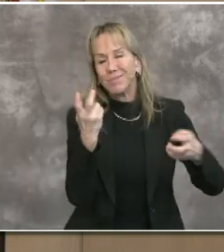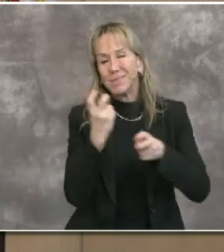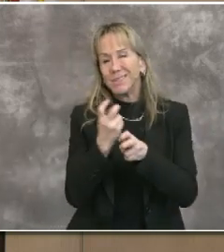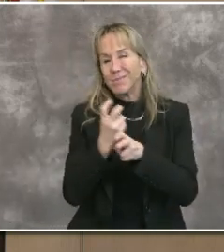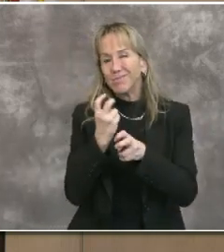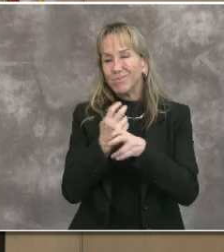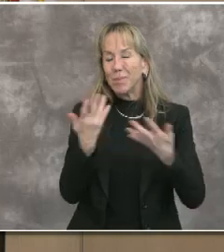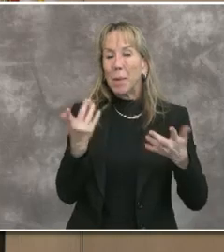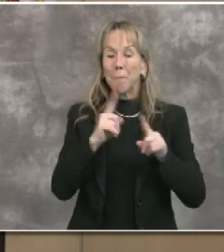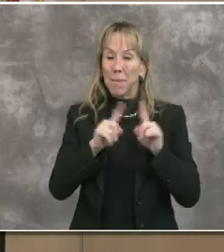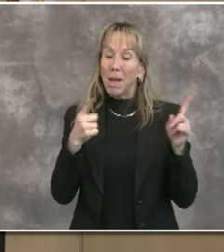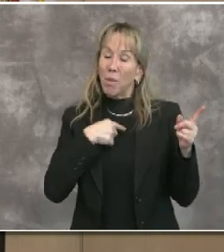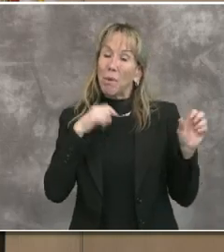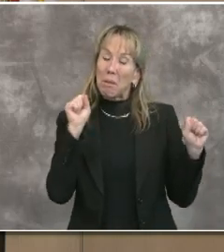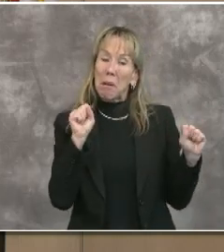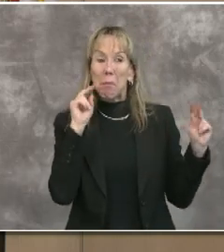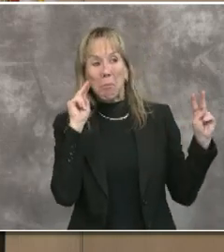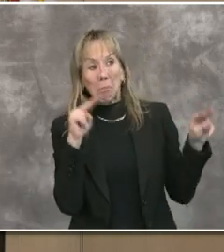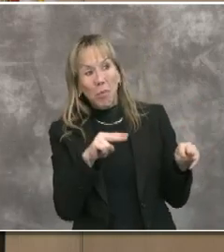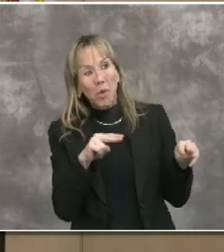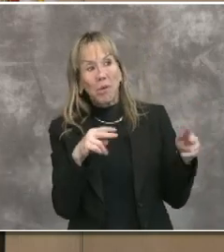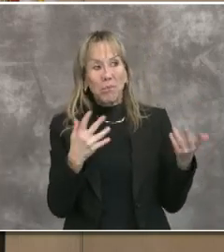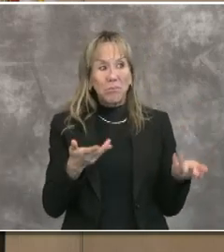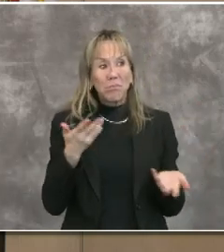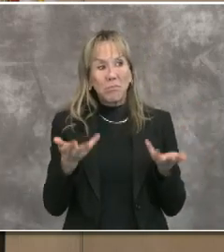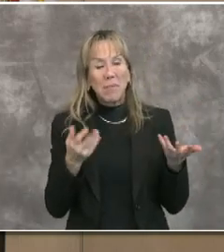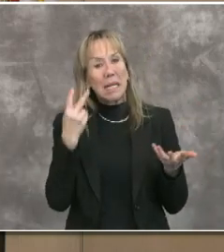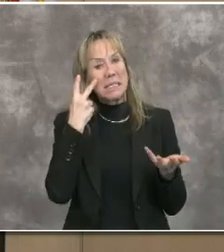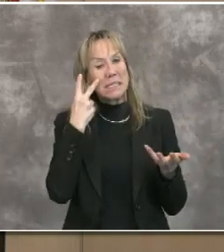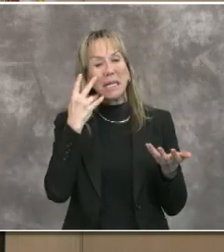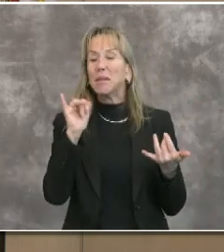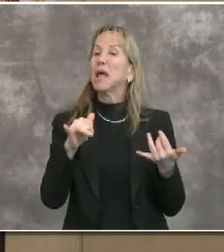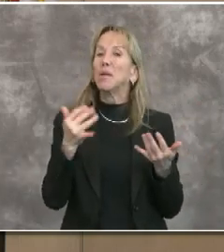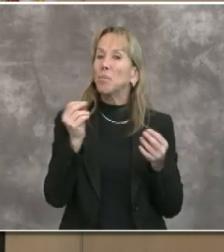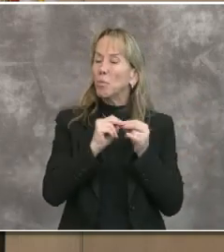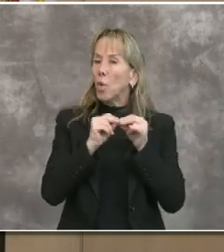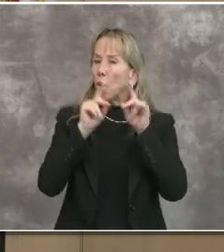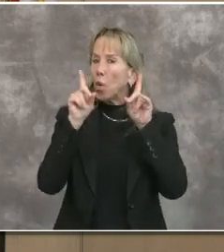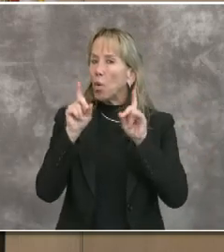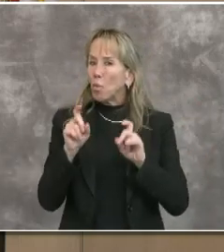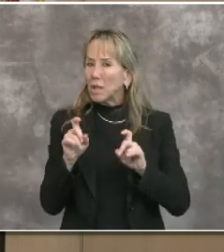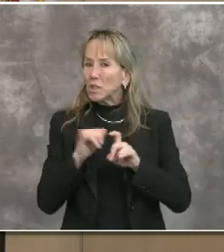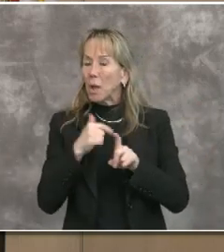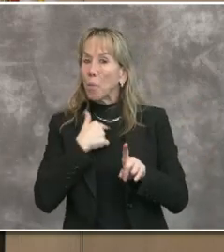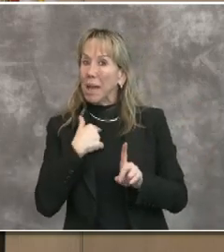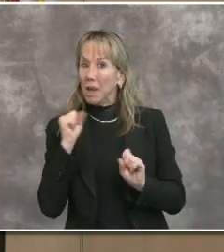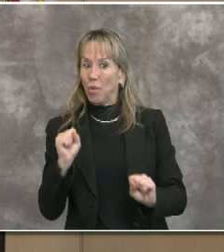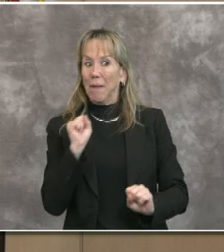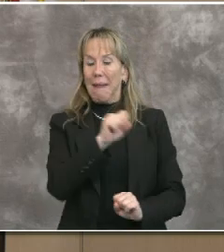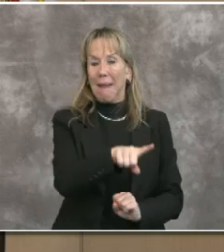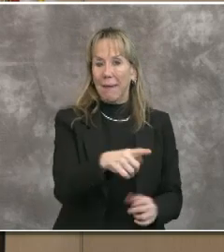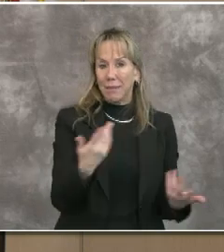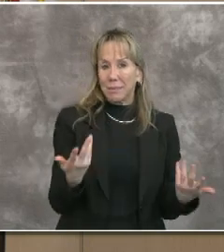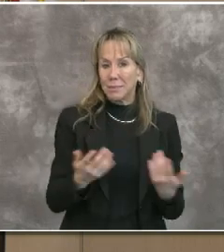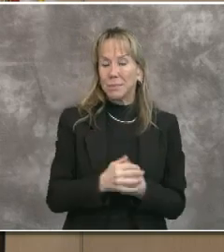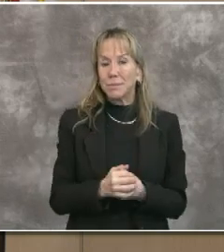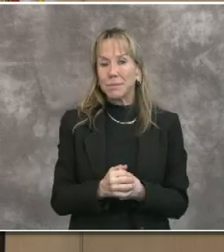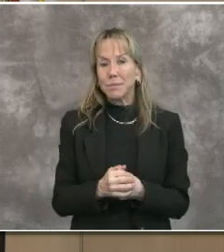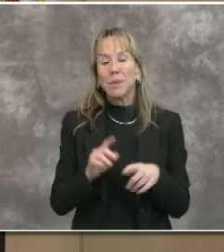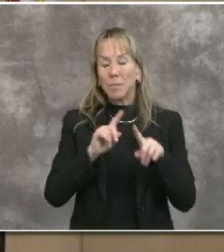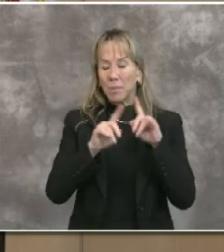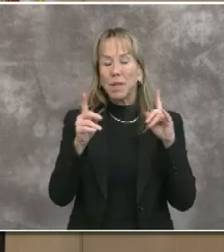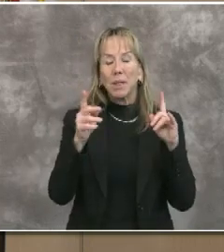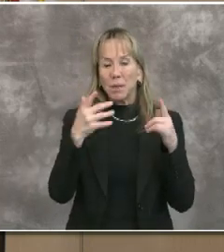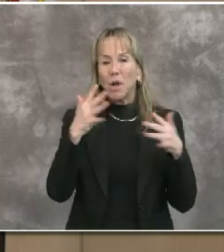we can look at in terms of additional questions that we could potentially ask. But again, will be on